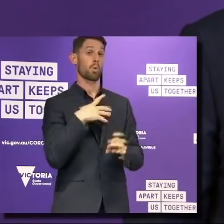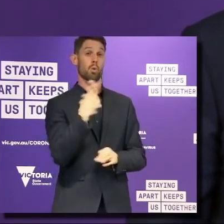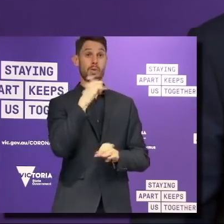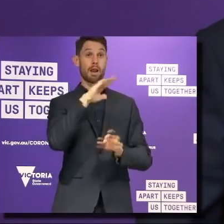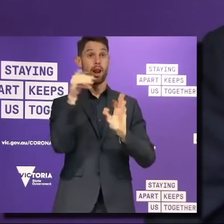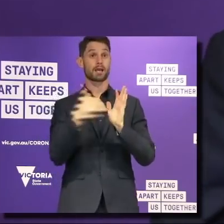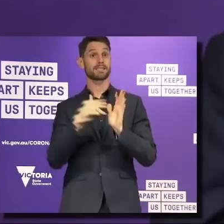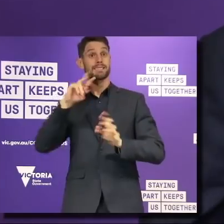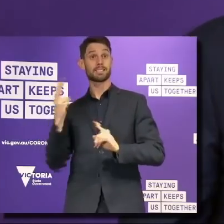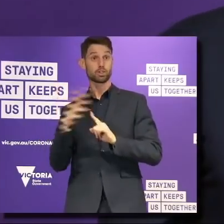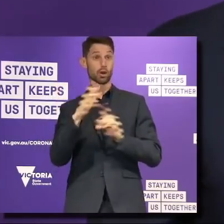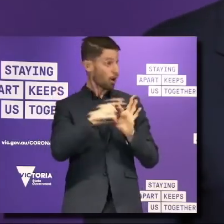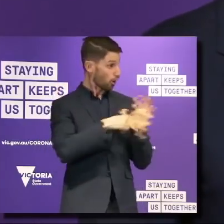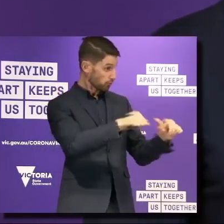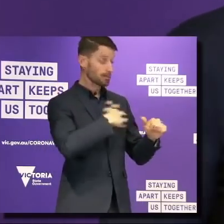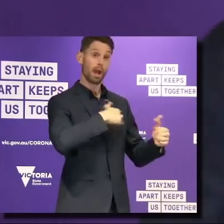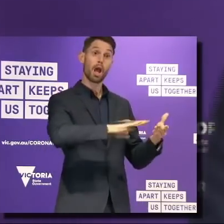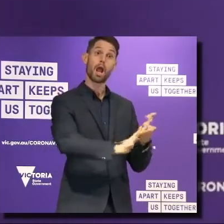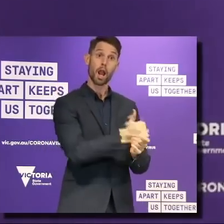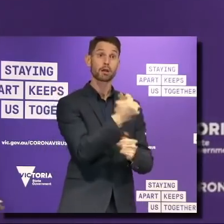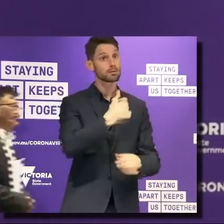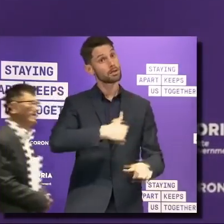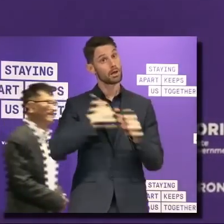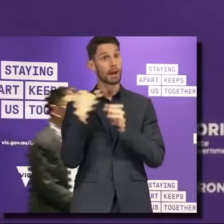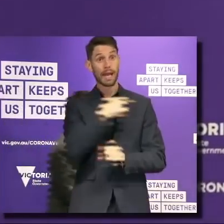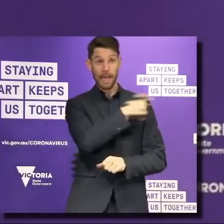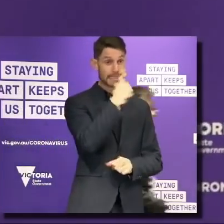Absolutely you can. Maybe he's got the number.